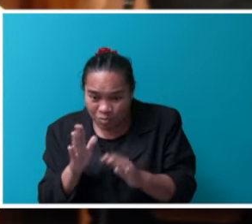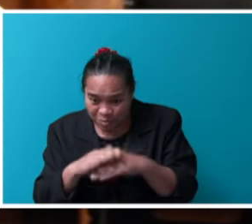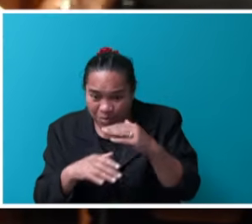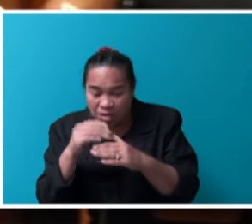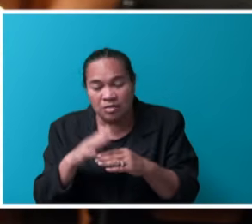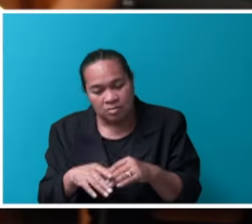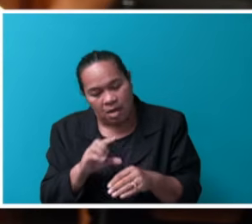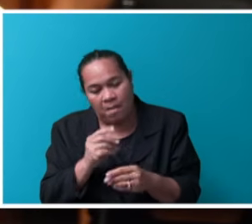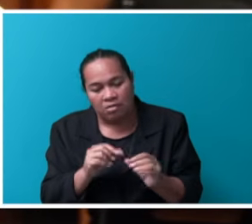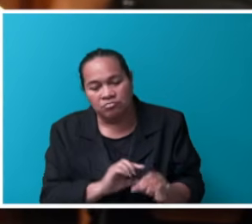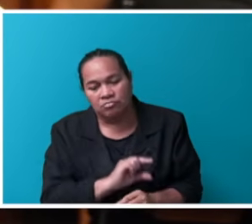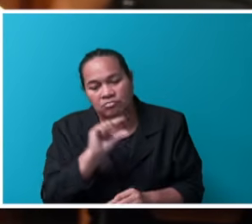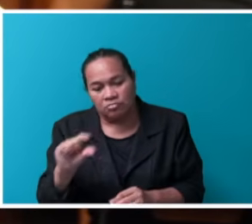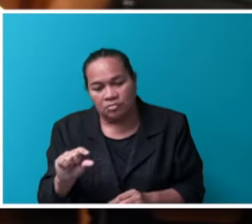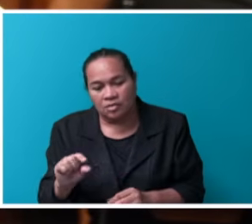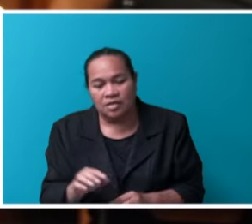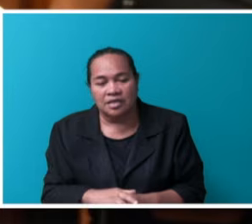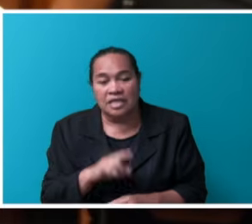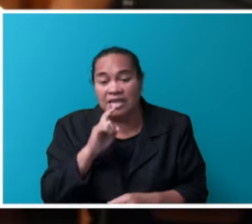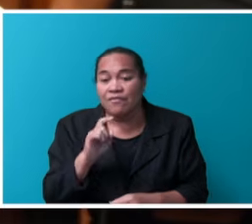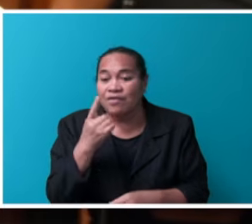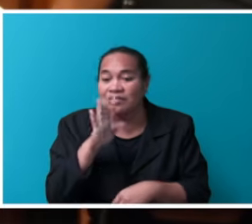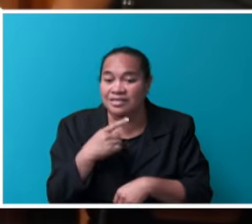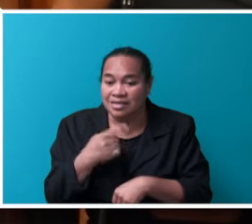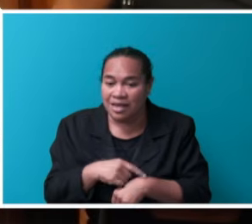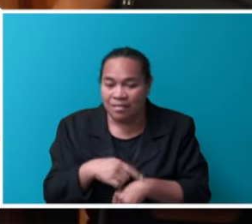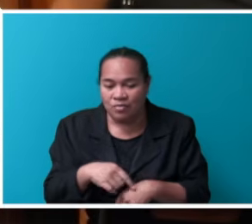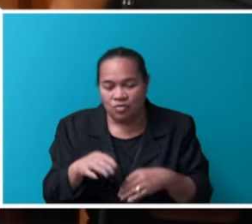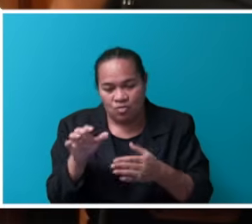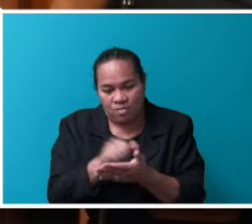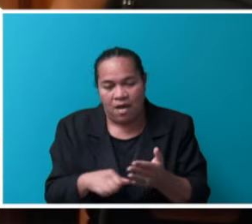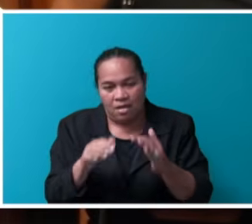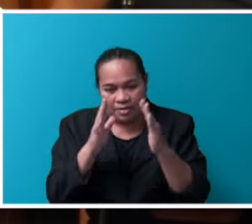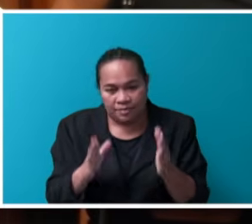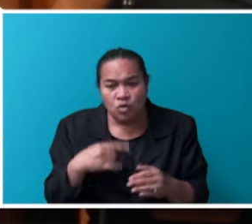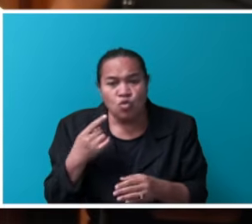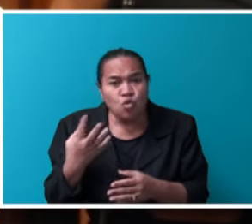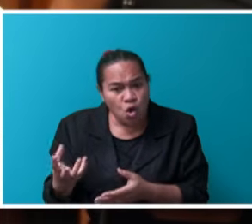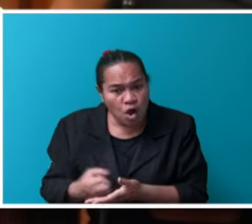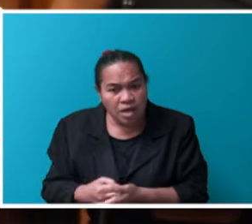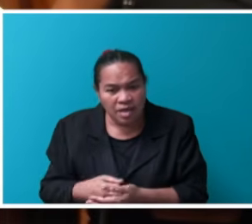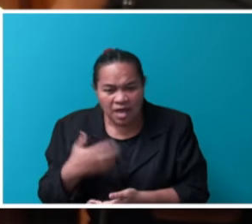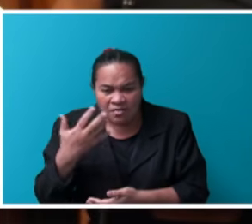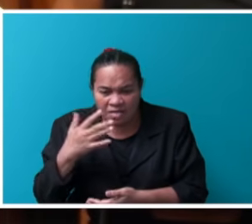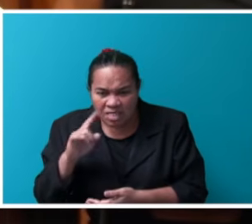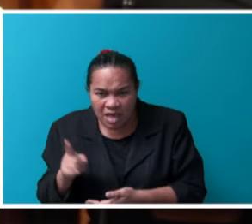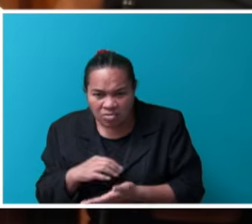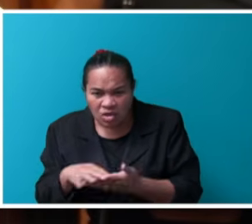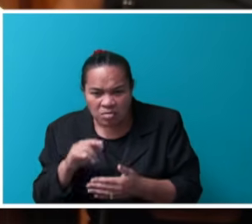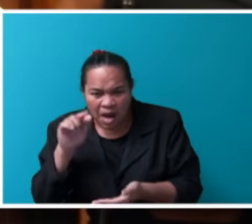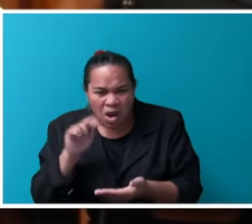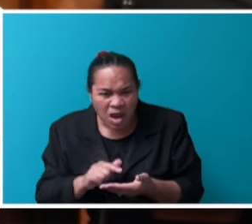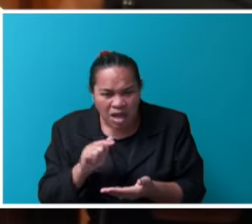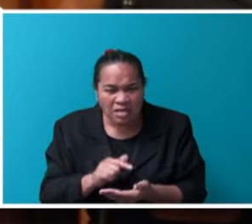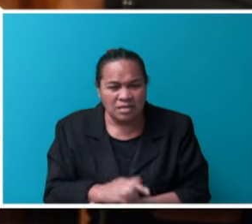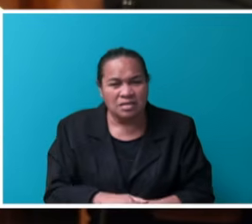provided for first home purchase. For those earning above 50,000 but less than 100,000, a first home construction grant